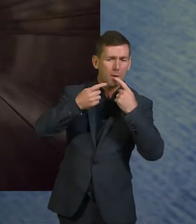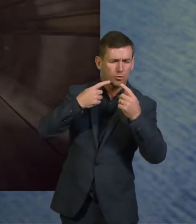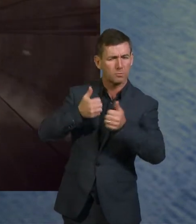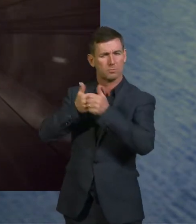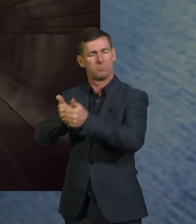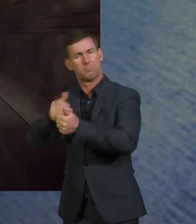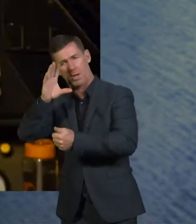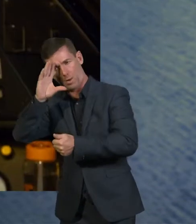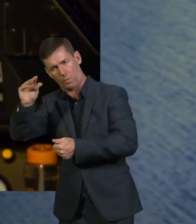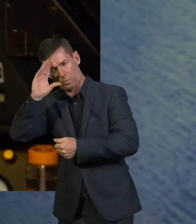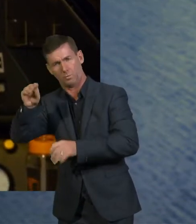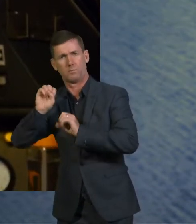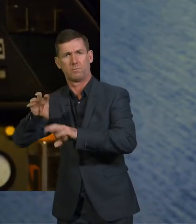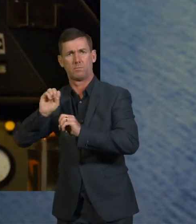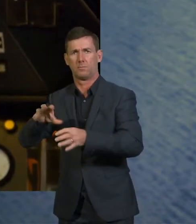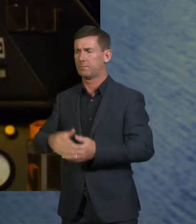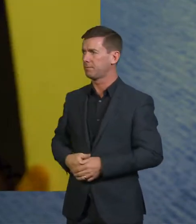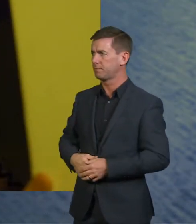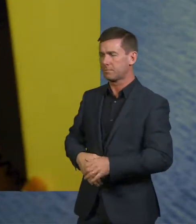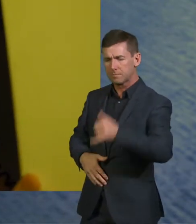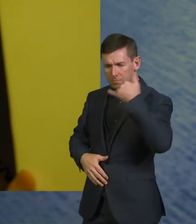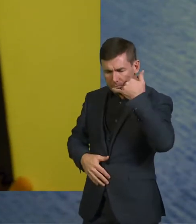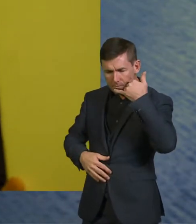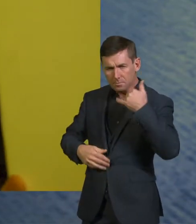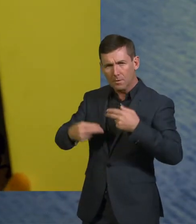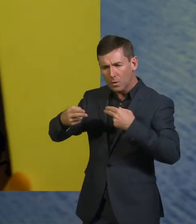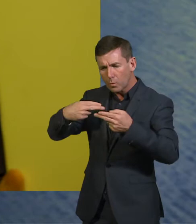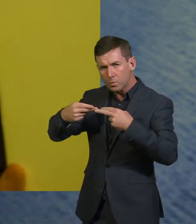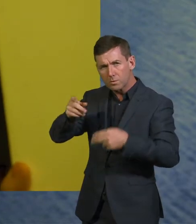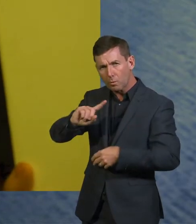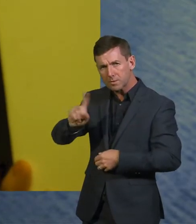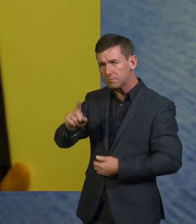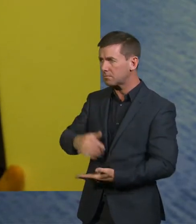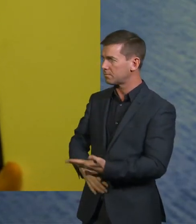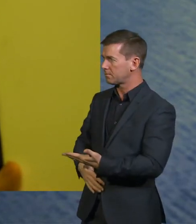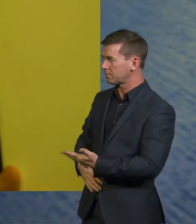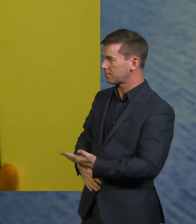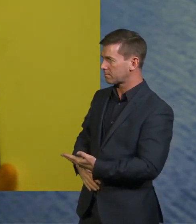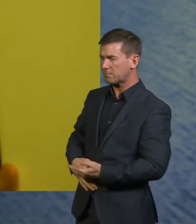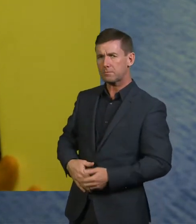know. Just bring in for the status, please. Right, so status is